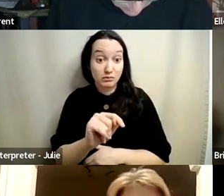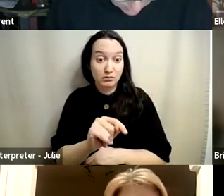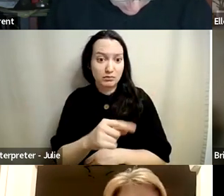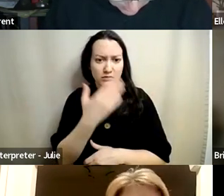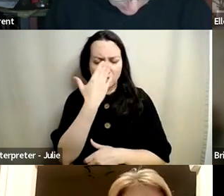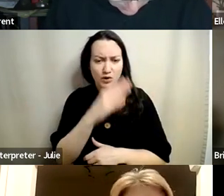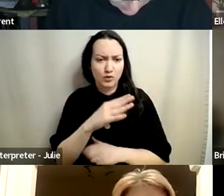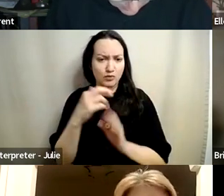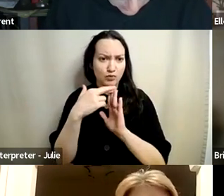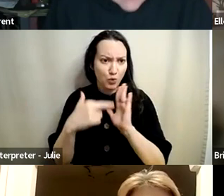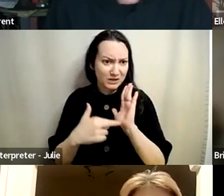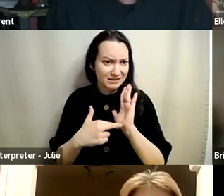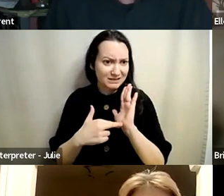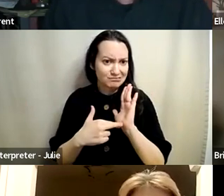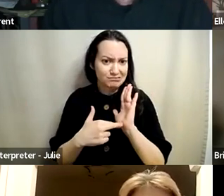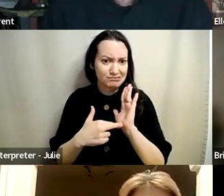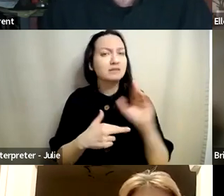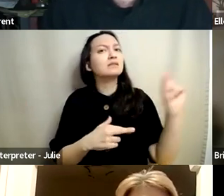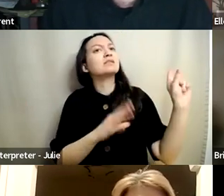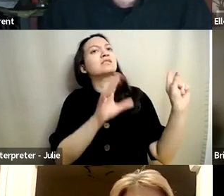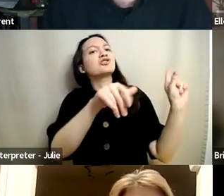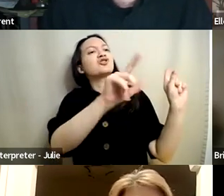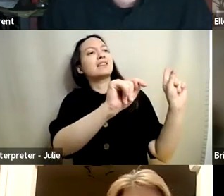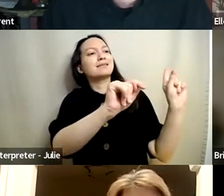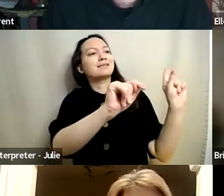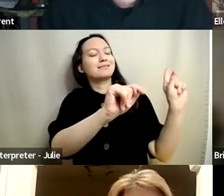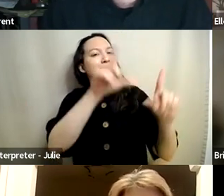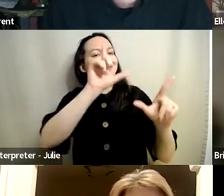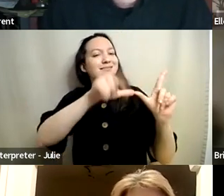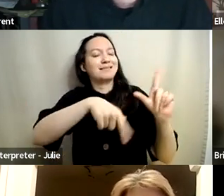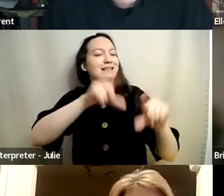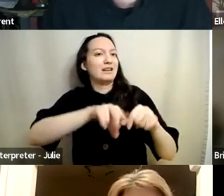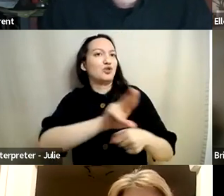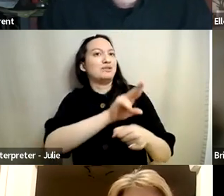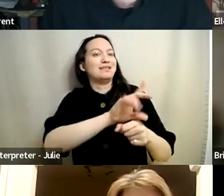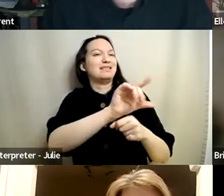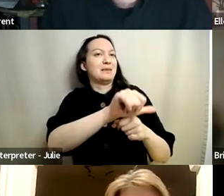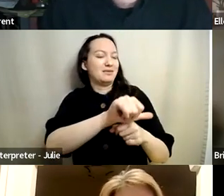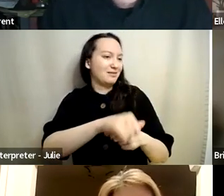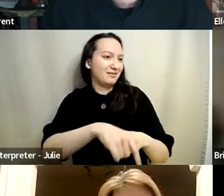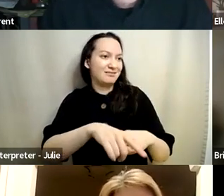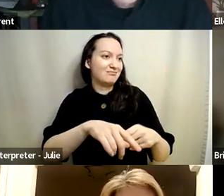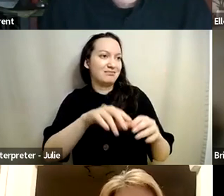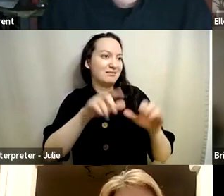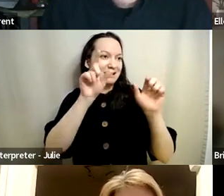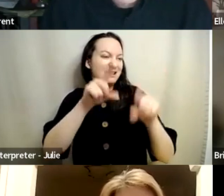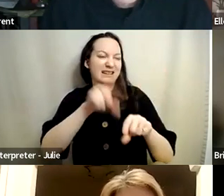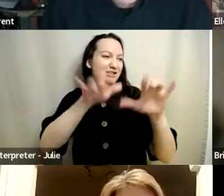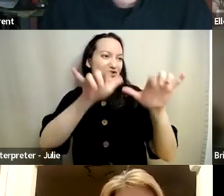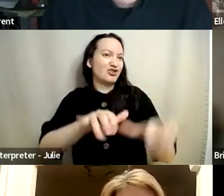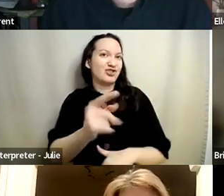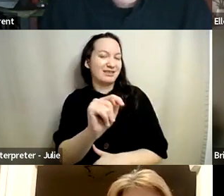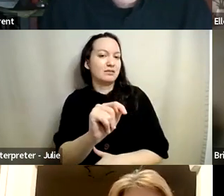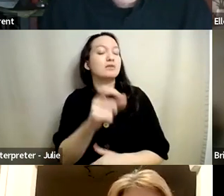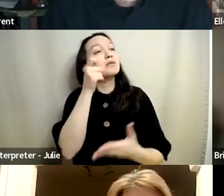know about all these rules about chat government. Is actually disabled for this meeting. We disable chat for commission meetings. Okay. But